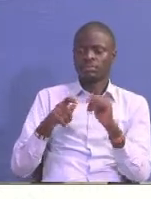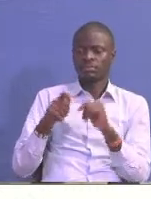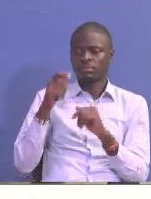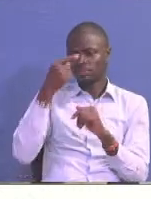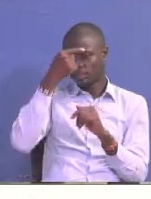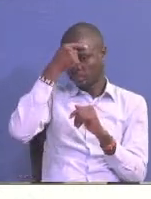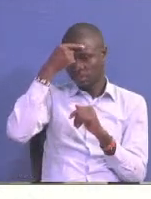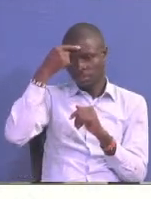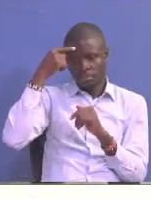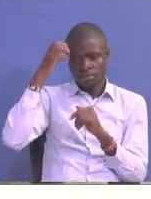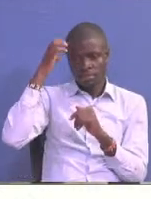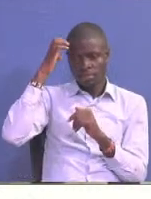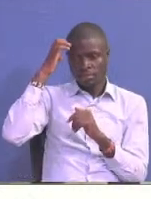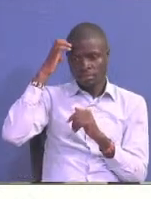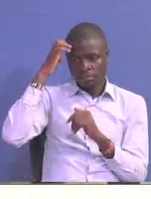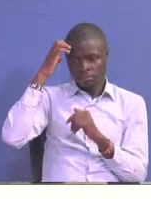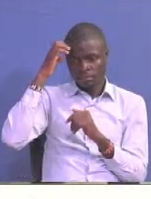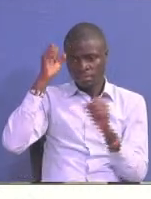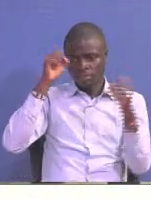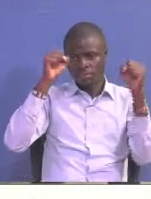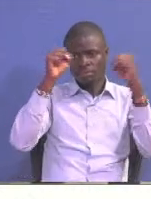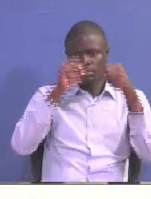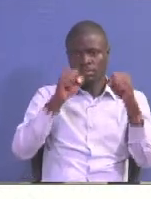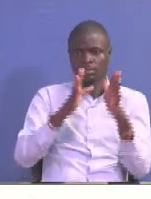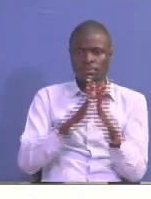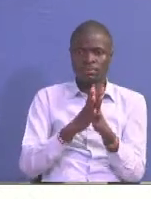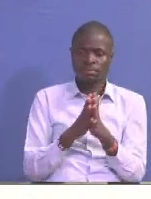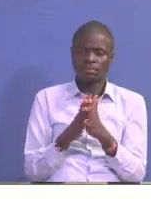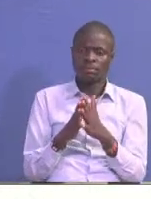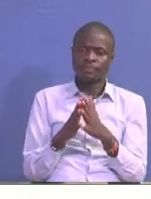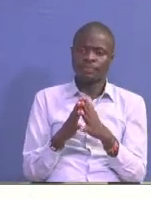because of their education system.